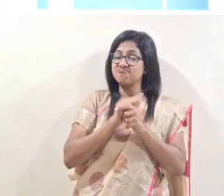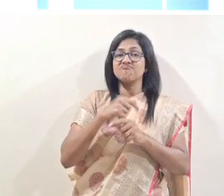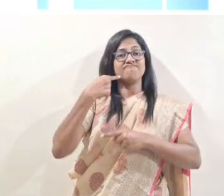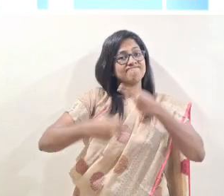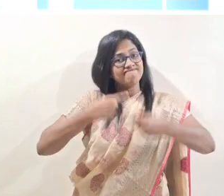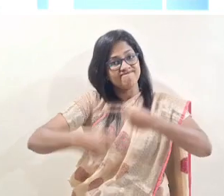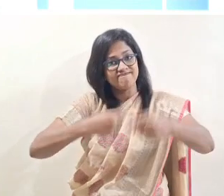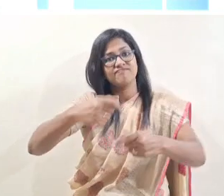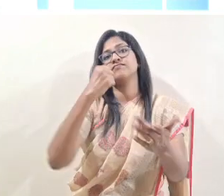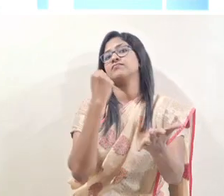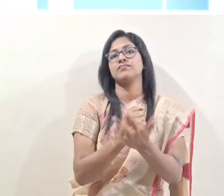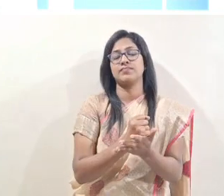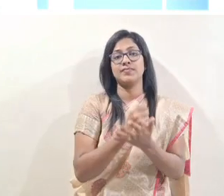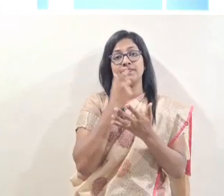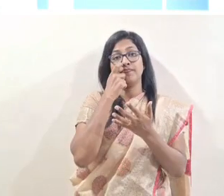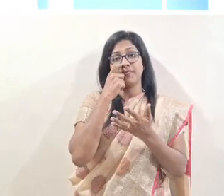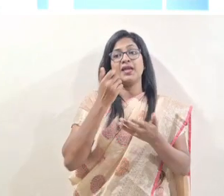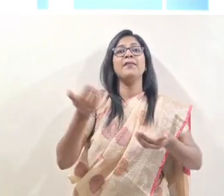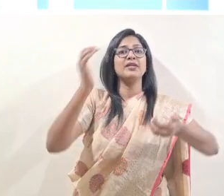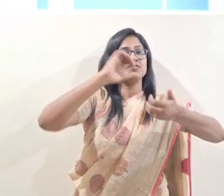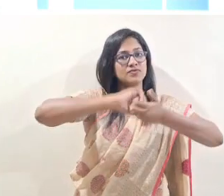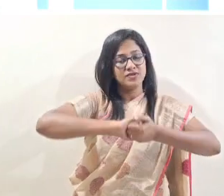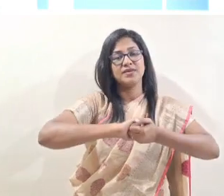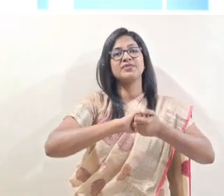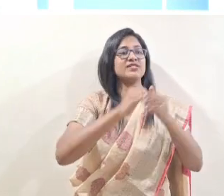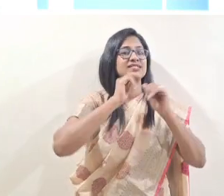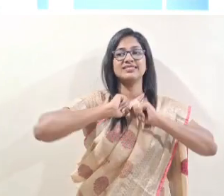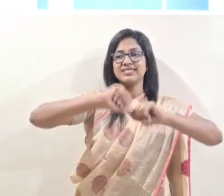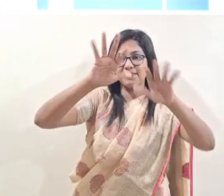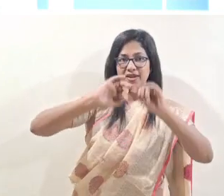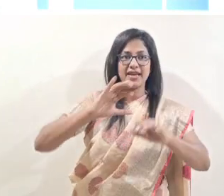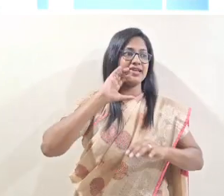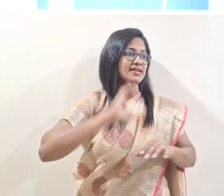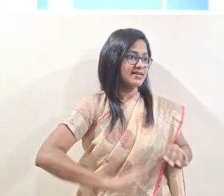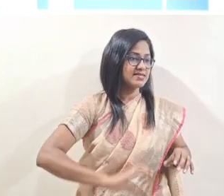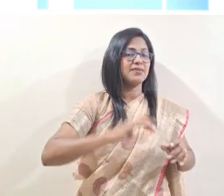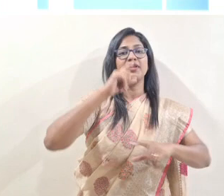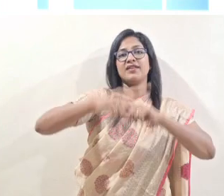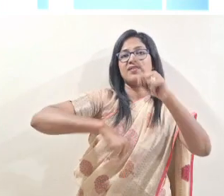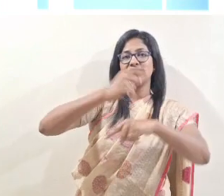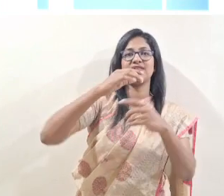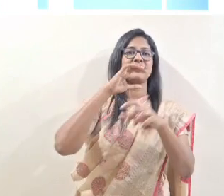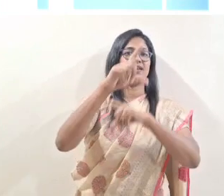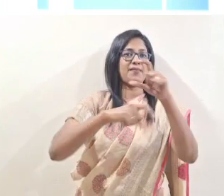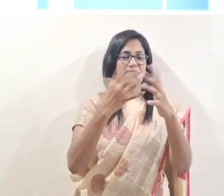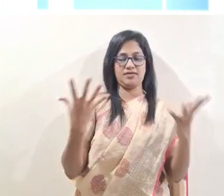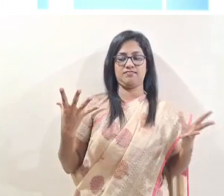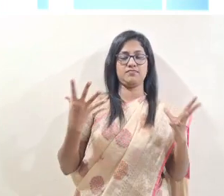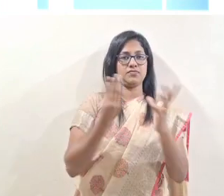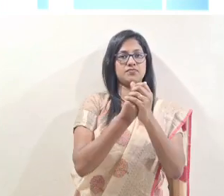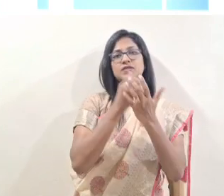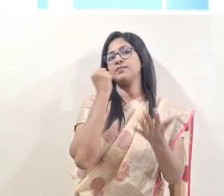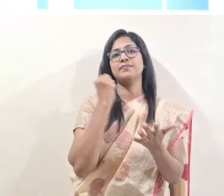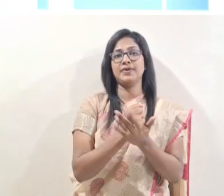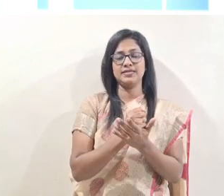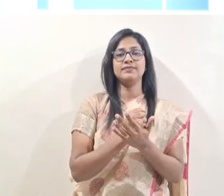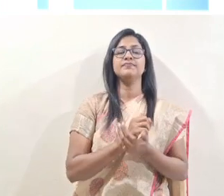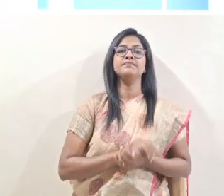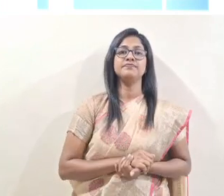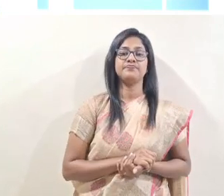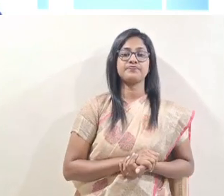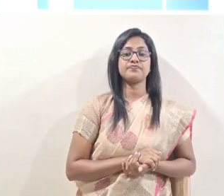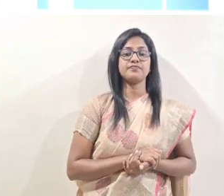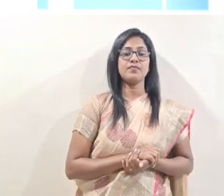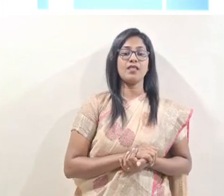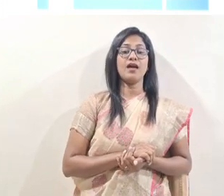It has to be done in collaboration with suppliers, customers, and regulatory agencies. Then we